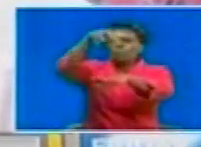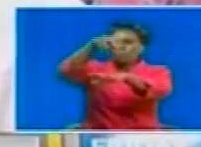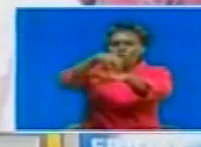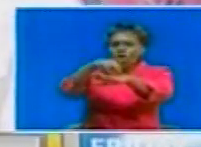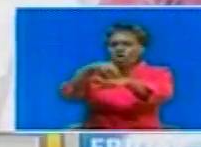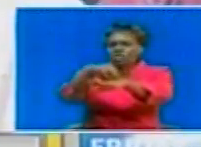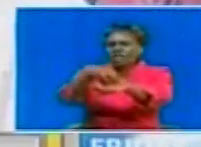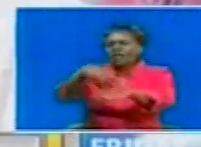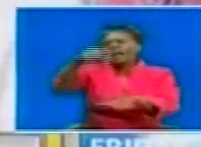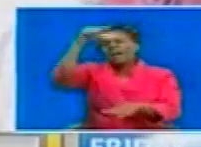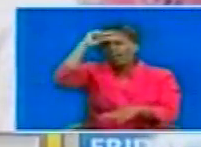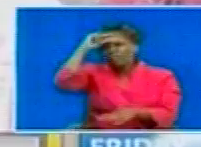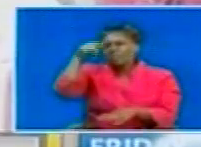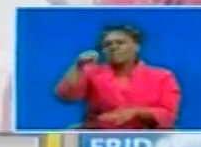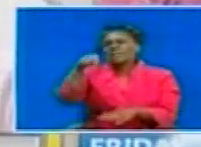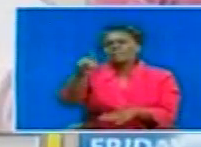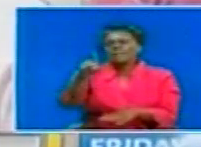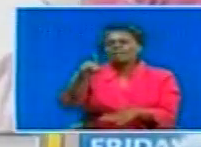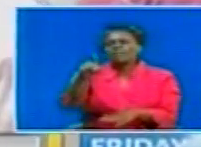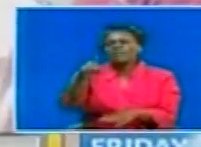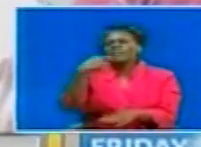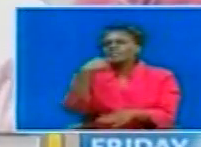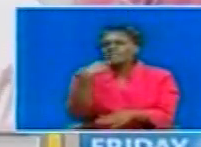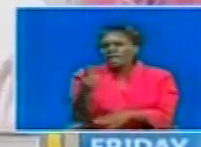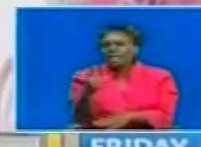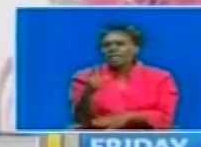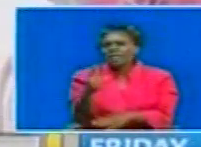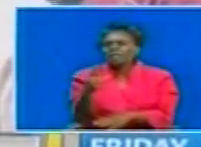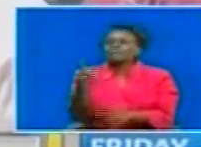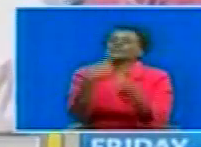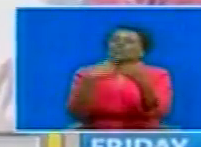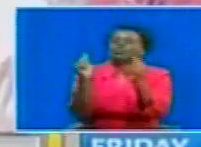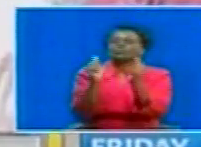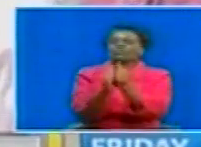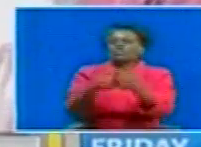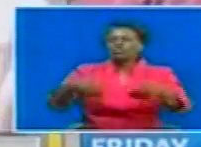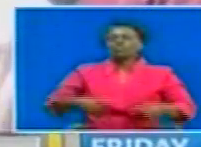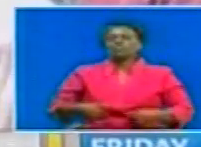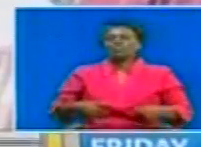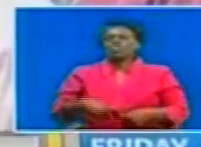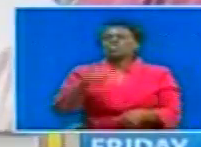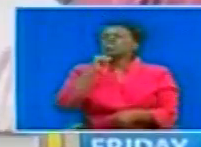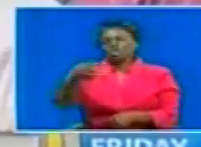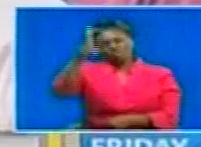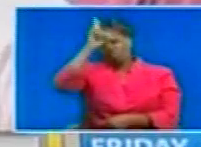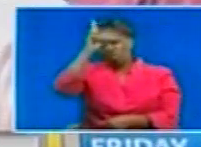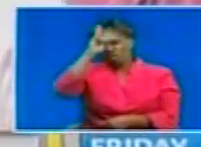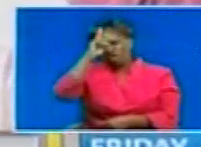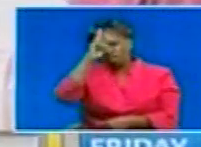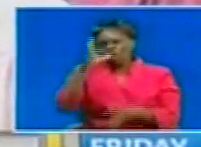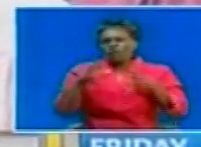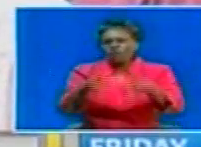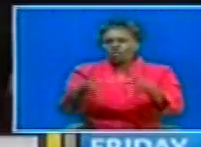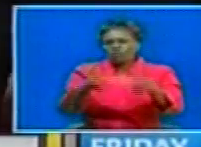ni bora serikali ijadili, iwaambie watu kama subkem wapate kuzungumza na vijana. Haya si mambo ya polisi na kutumia nguvu